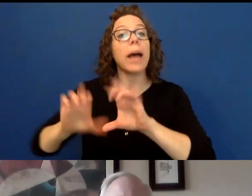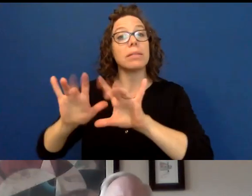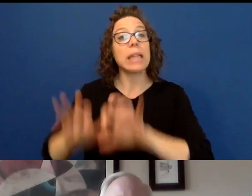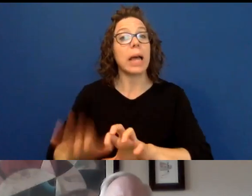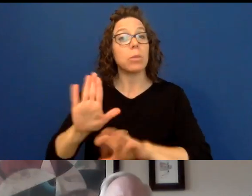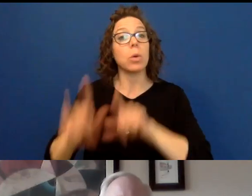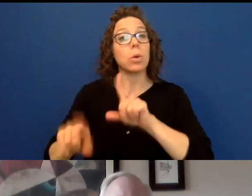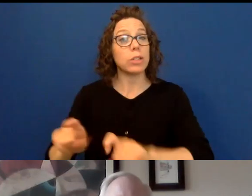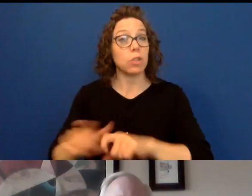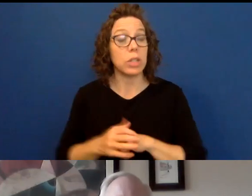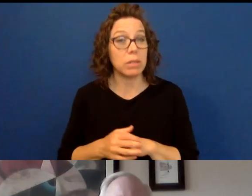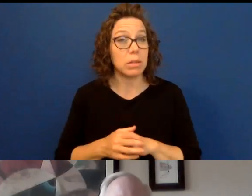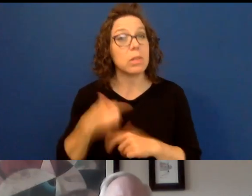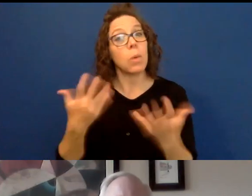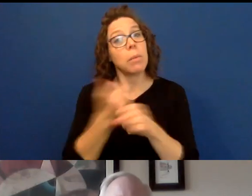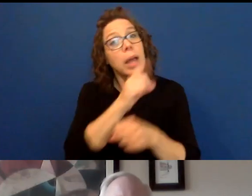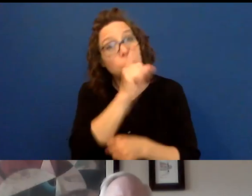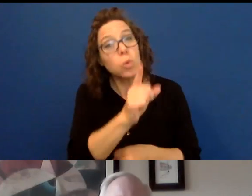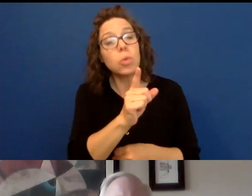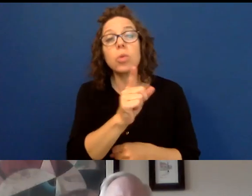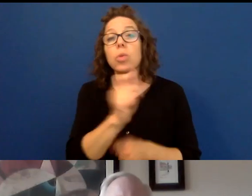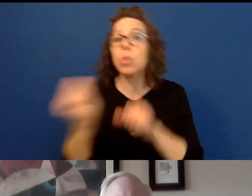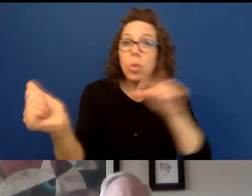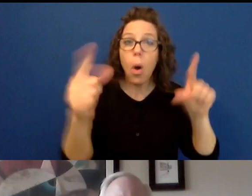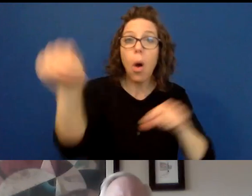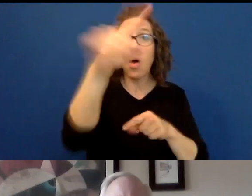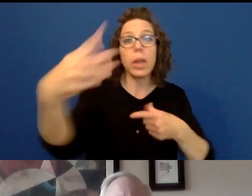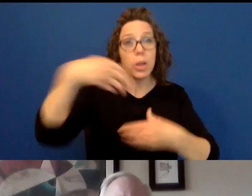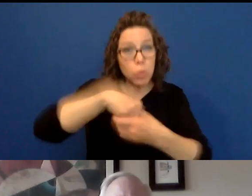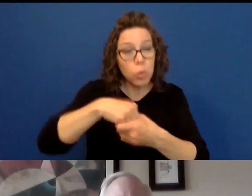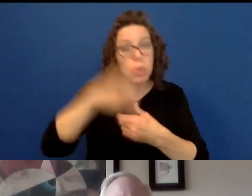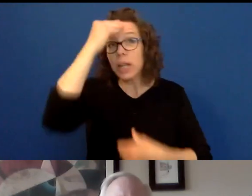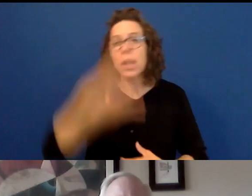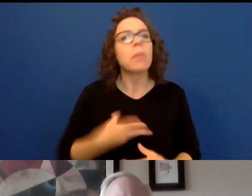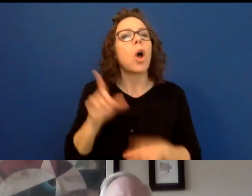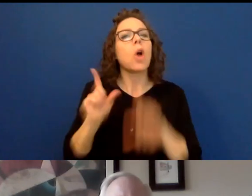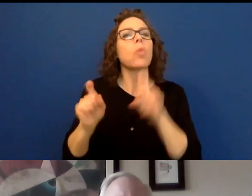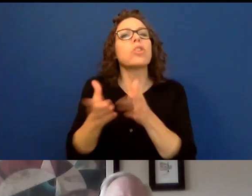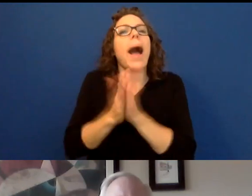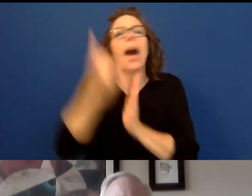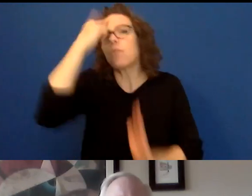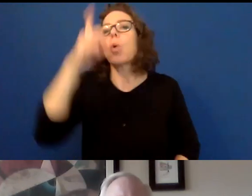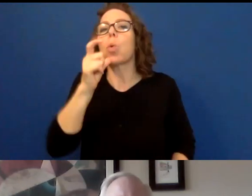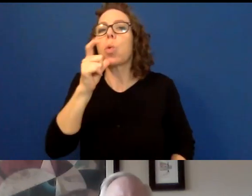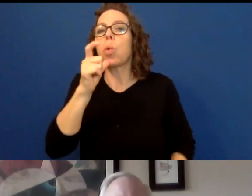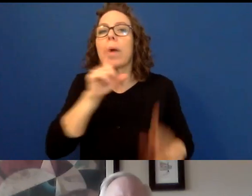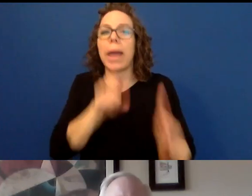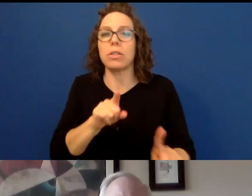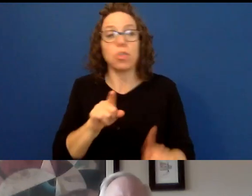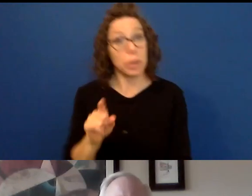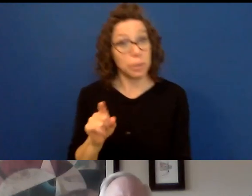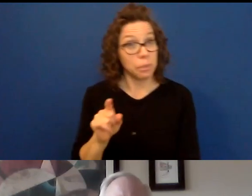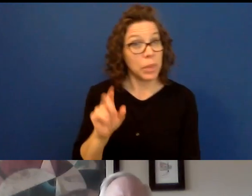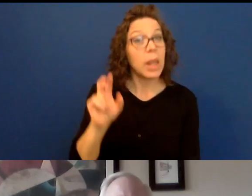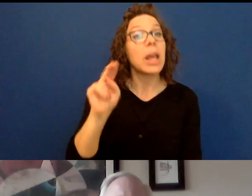here. We want to make sure that we have everyone included and make sure to let us know who your questions are for. Nita, would you be able to